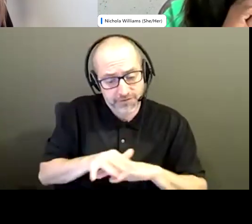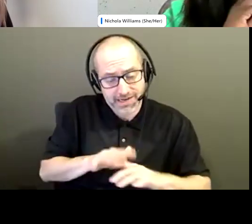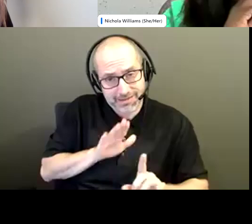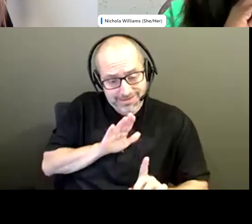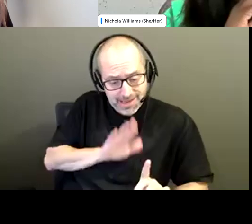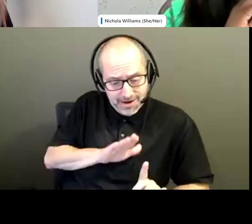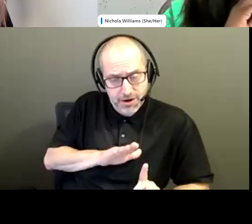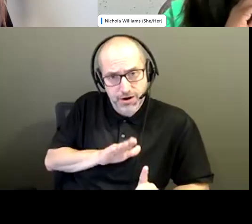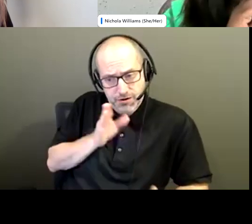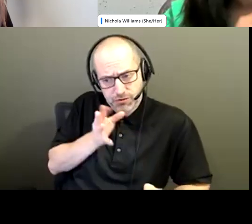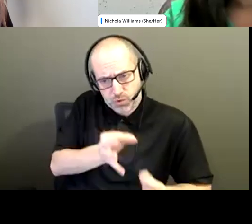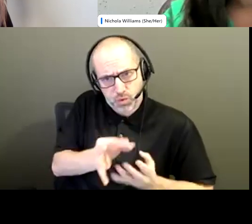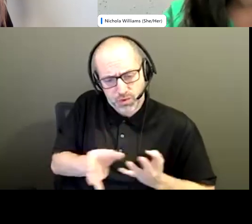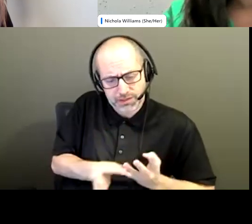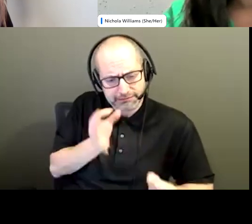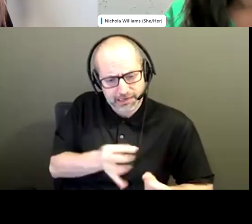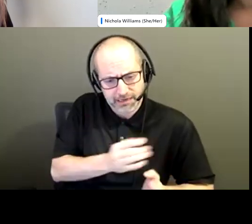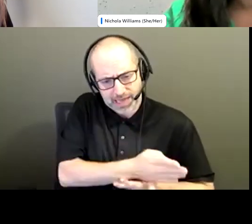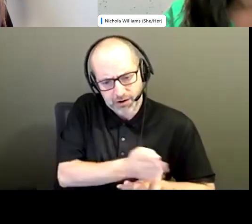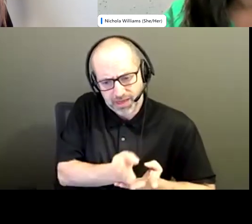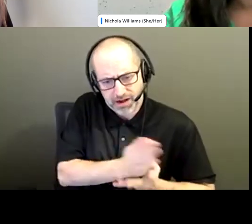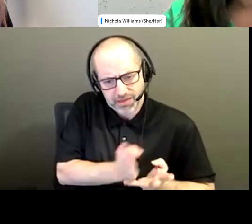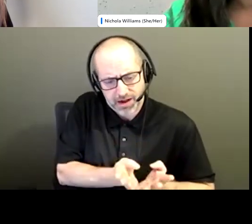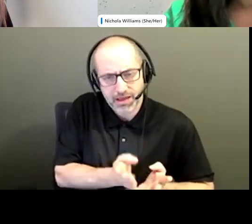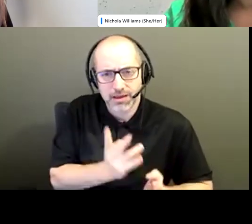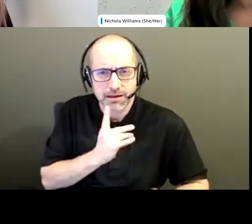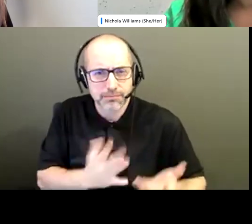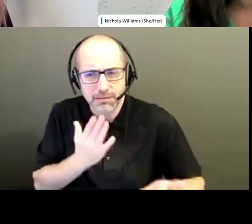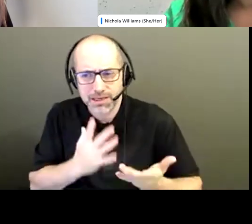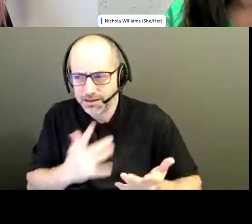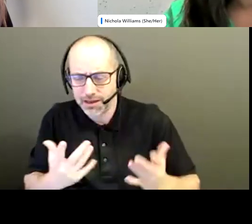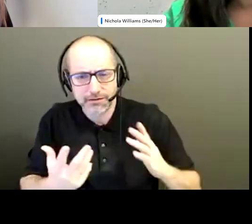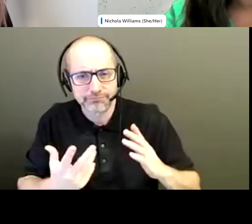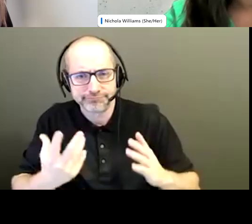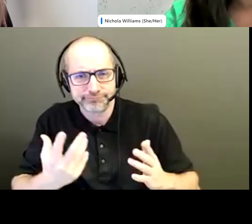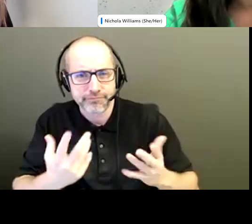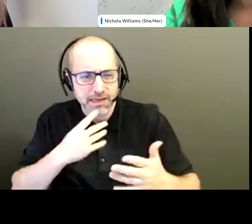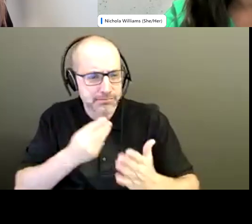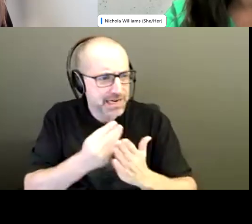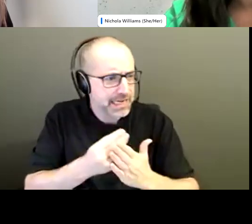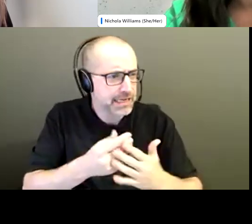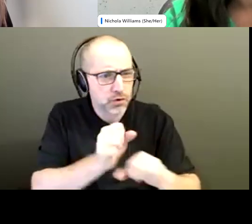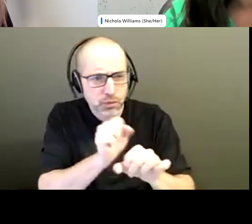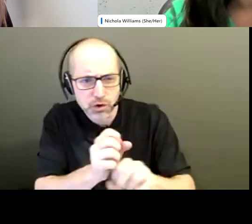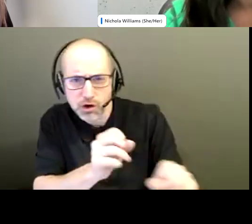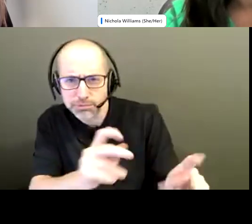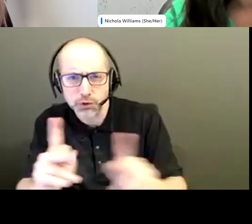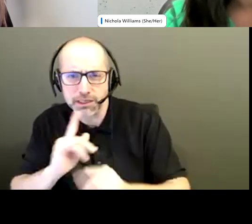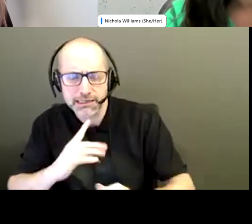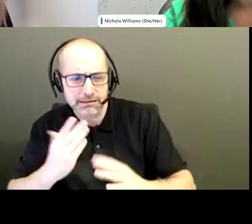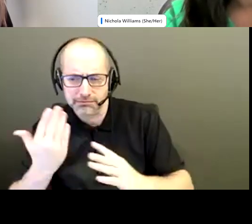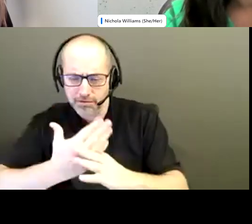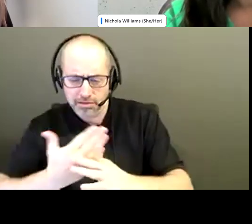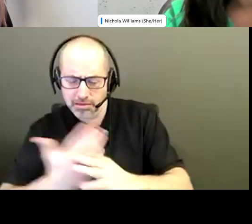might be taking your money or preventing your employment opportunities or whatever it may be. But